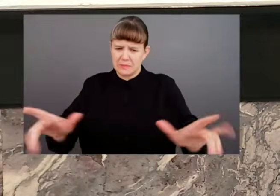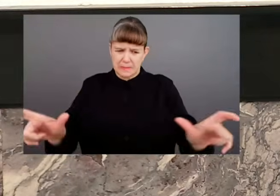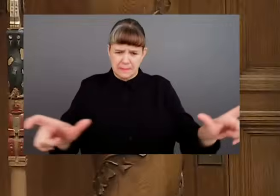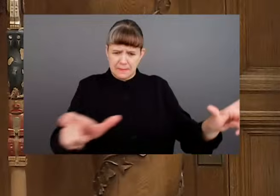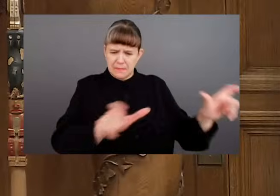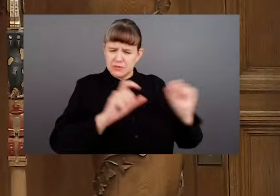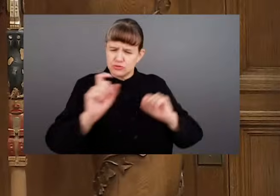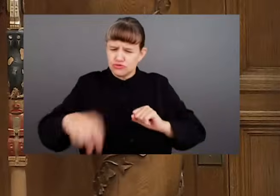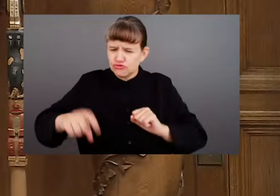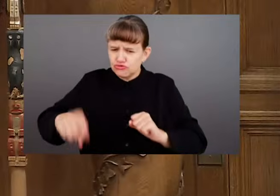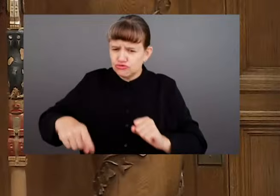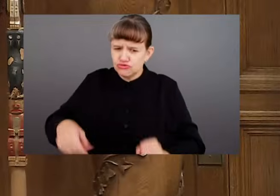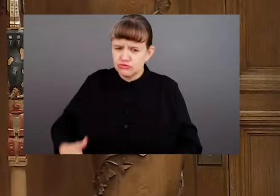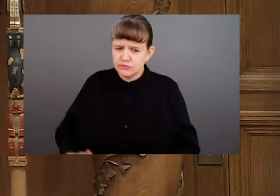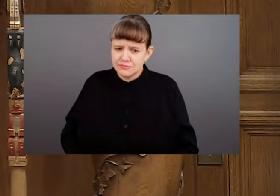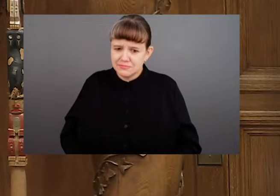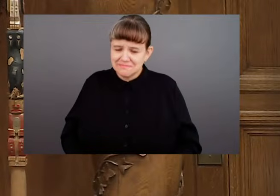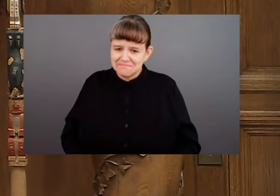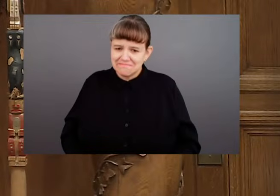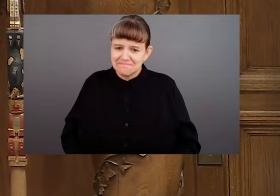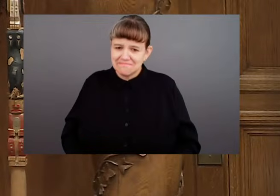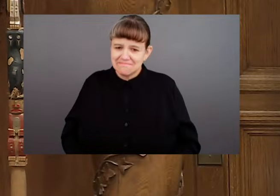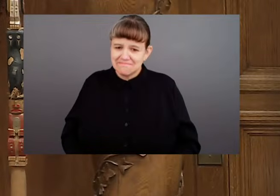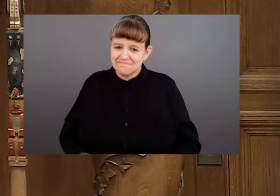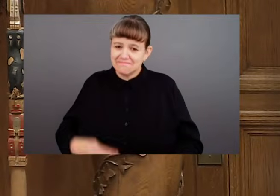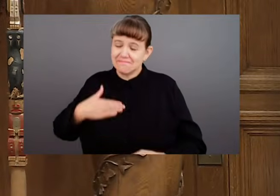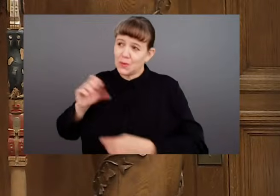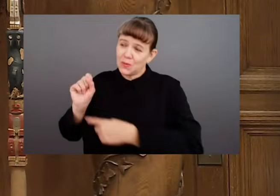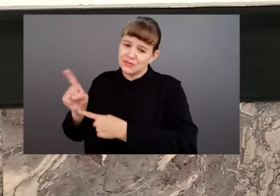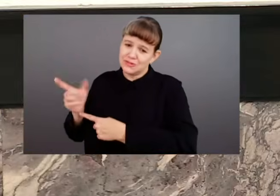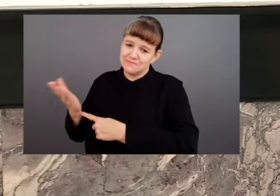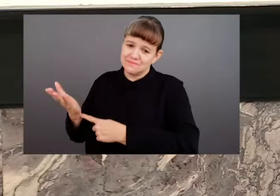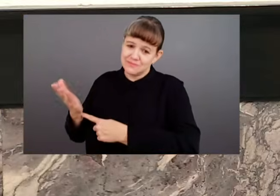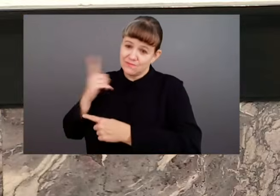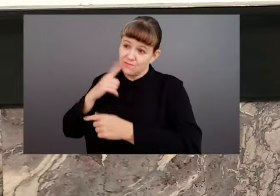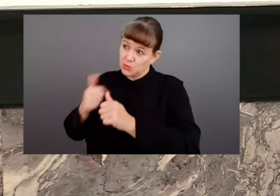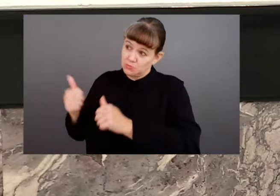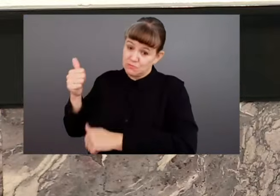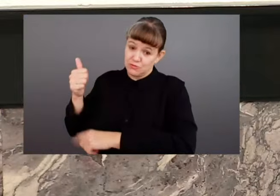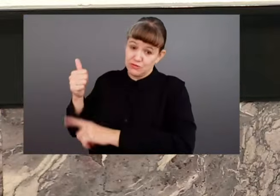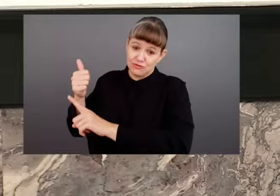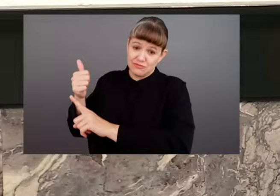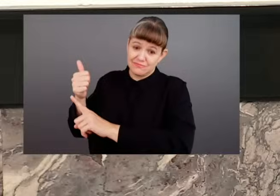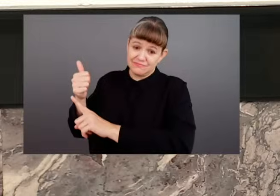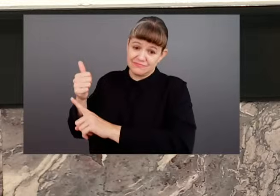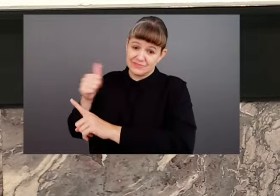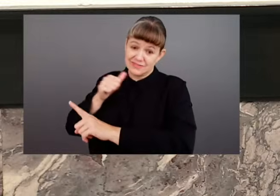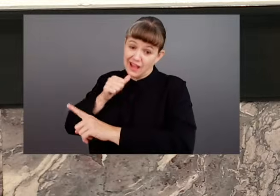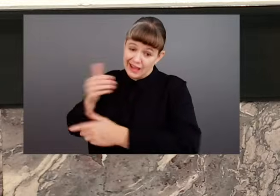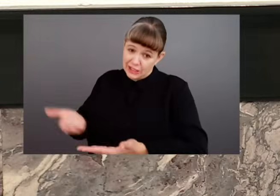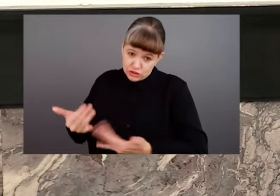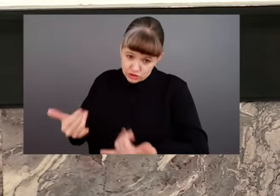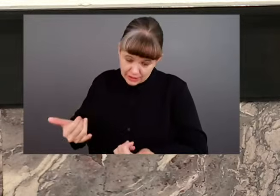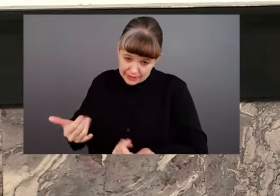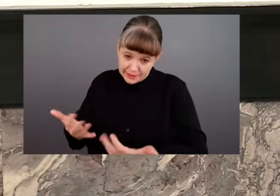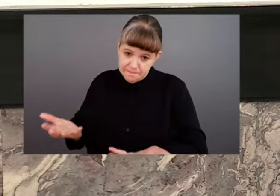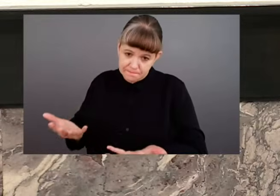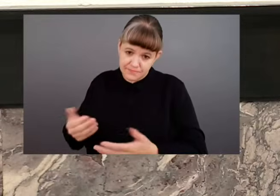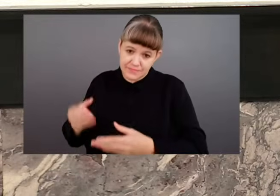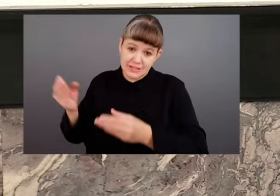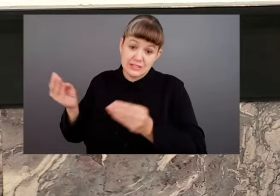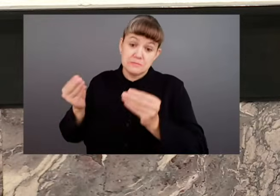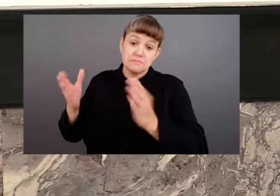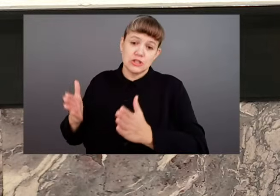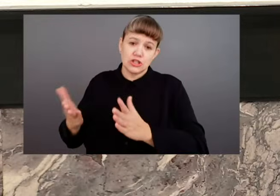identify member who's here or not. Just ask your question. My apologies. My question is, are you going to right the wrongs and ask for